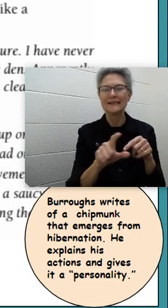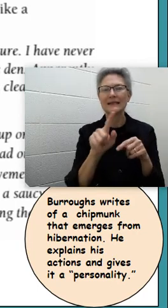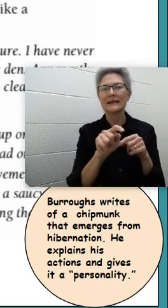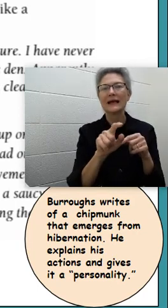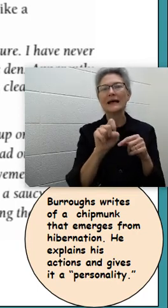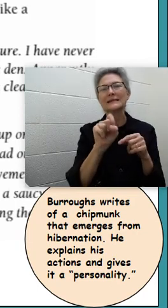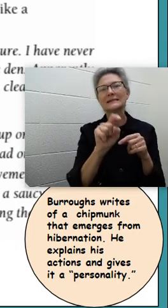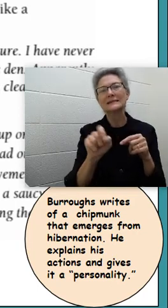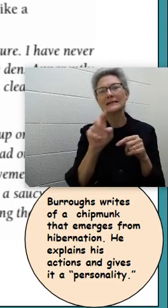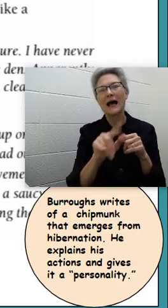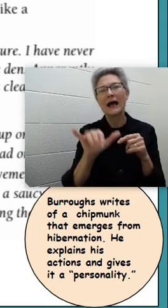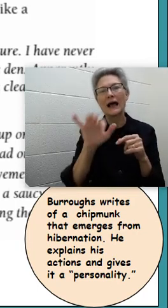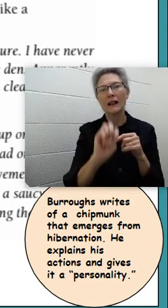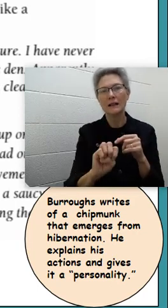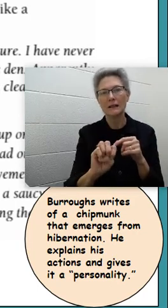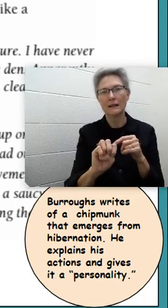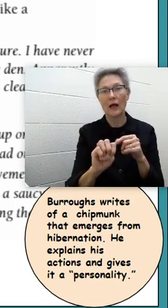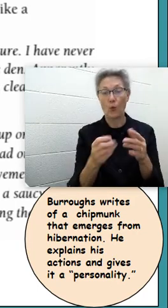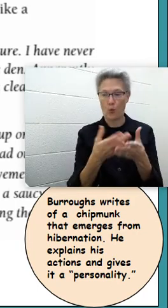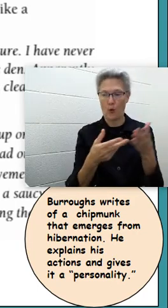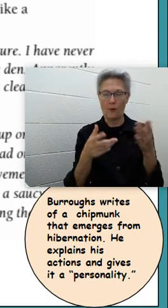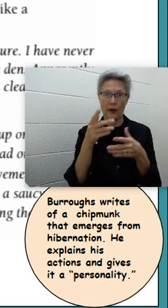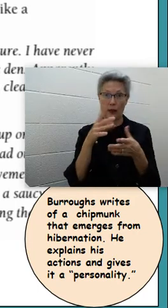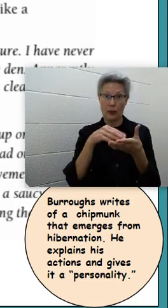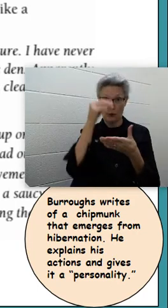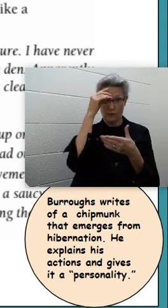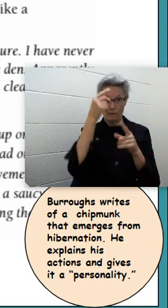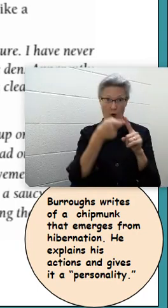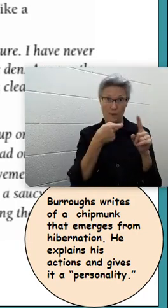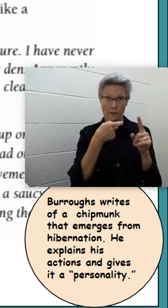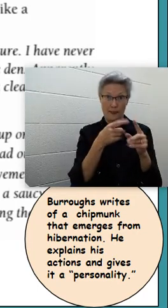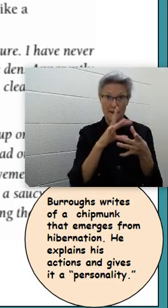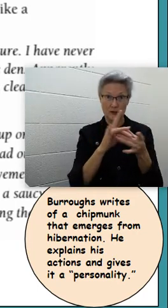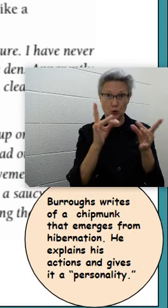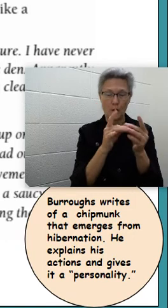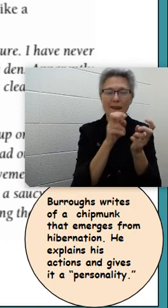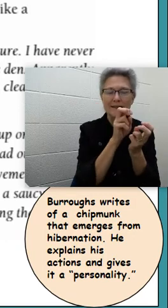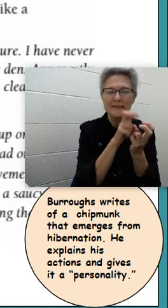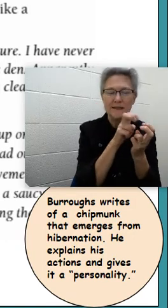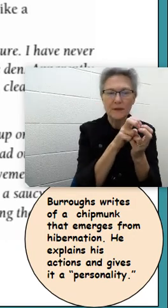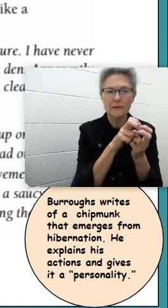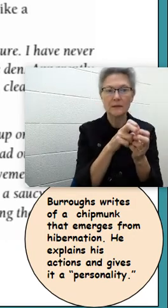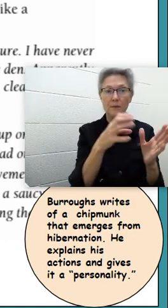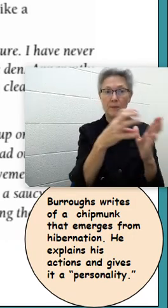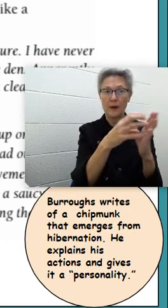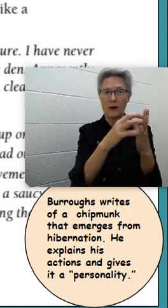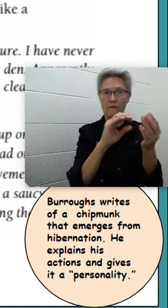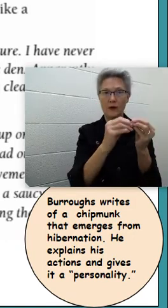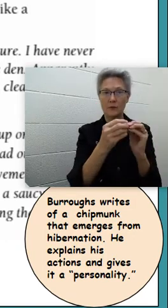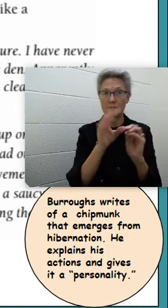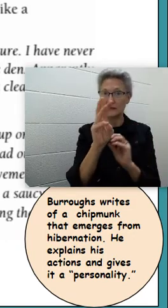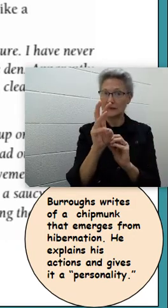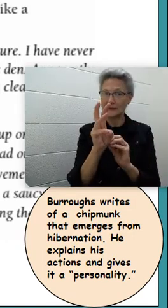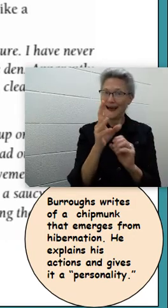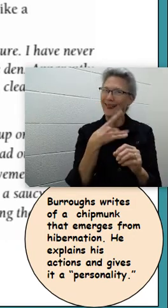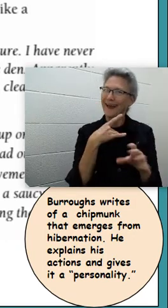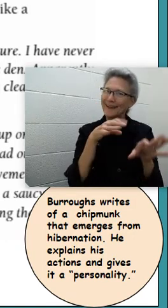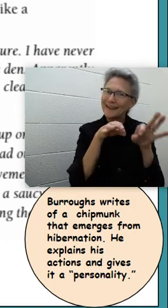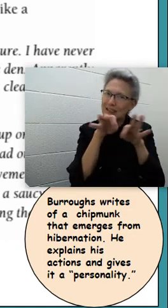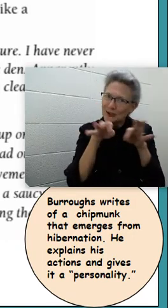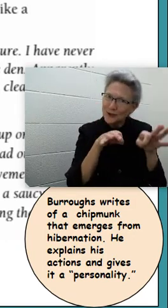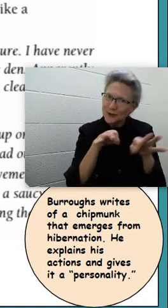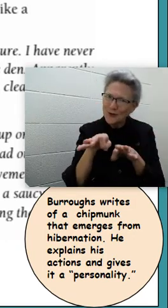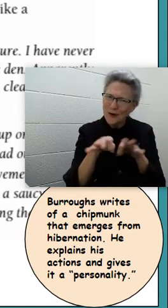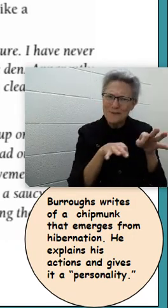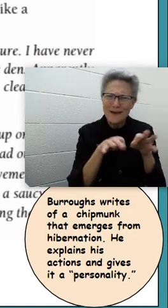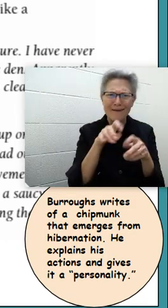we learned from his story, The Chipmunk. So in paragraph 6, again, I really like the descriptive details that